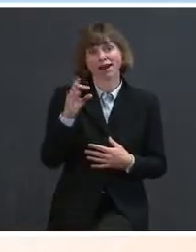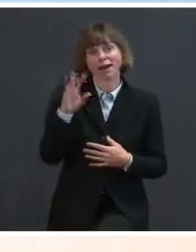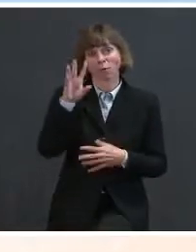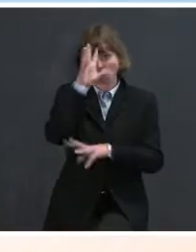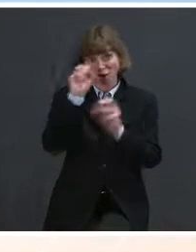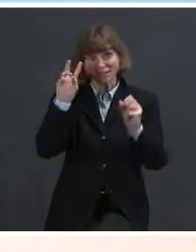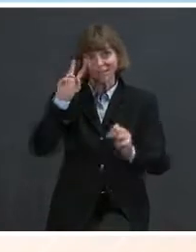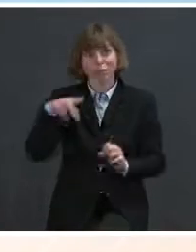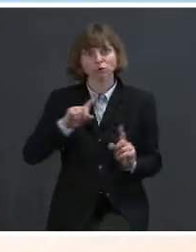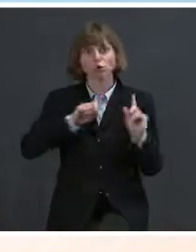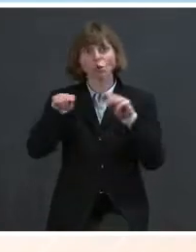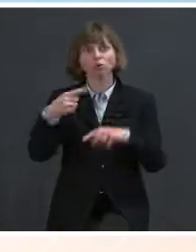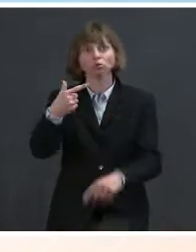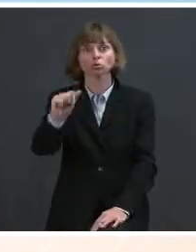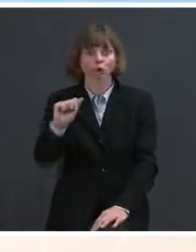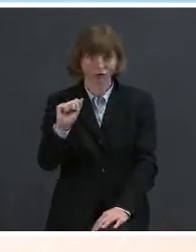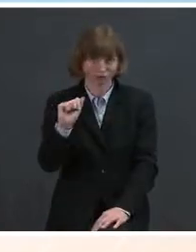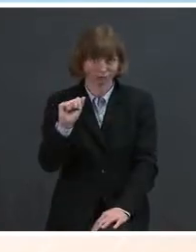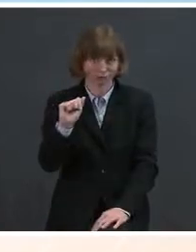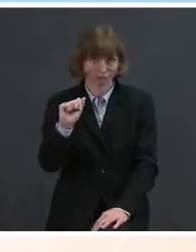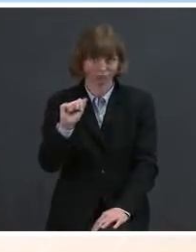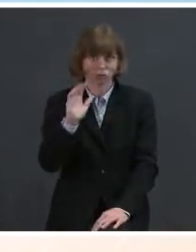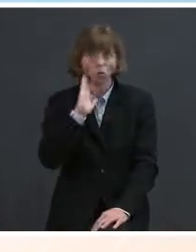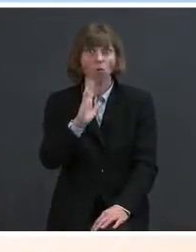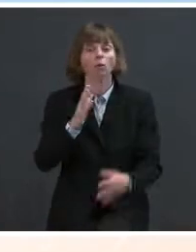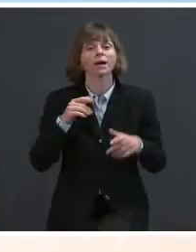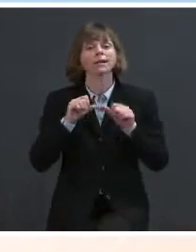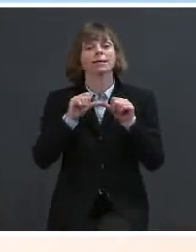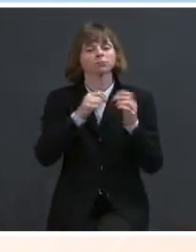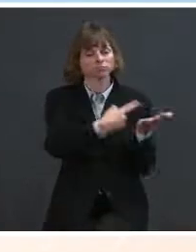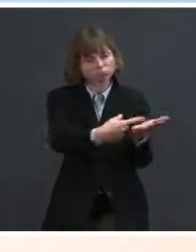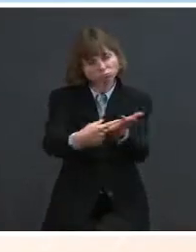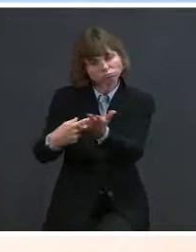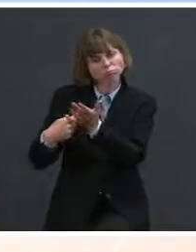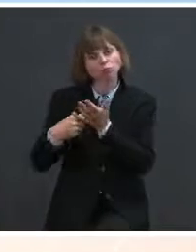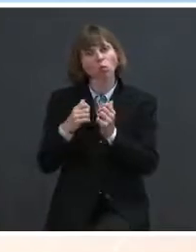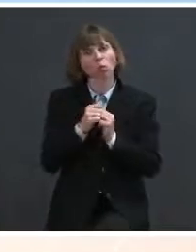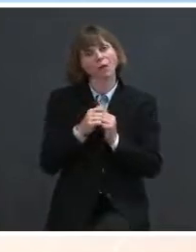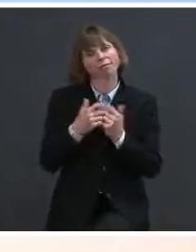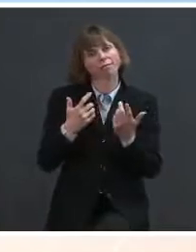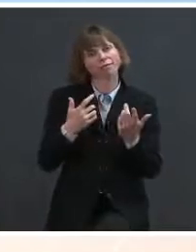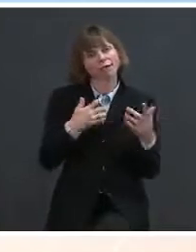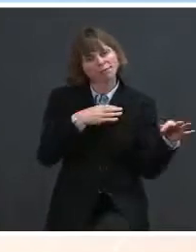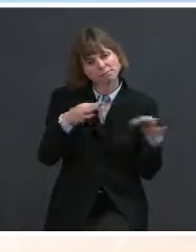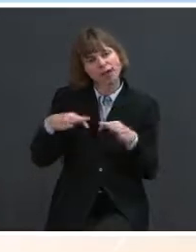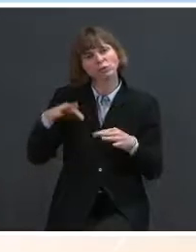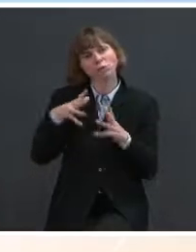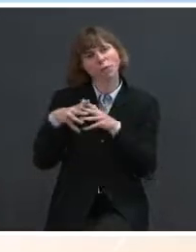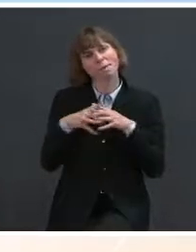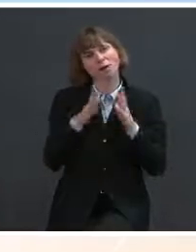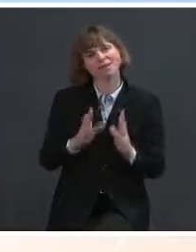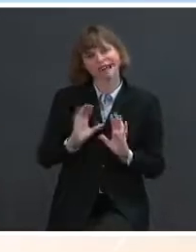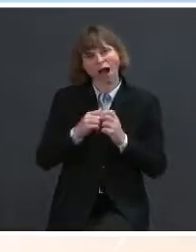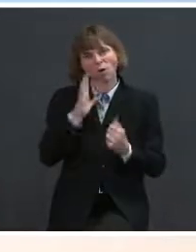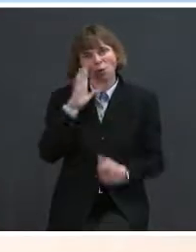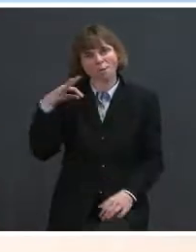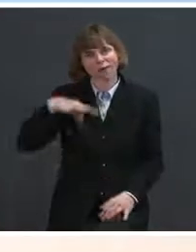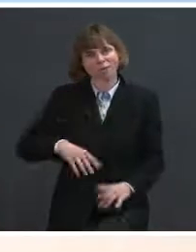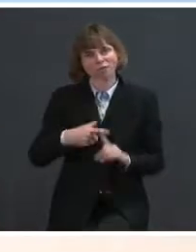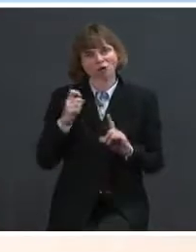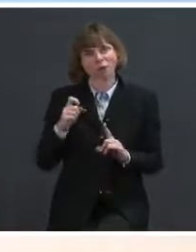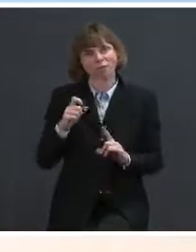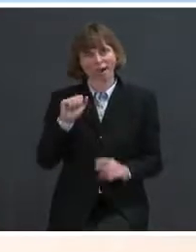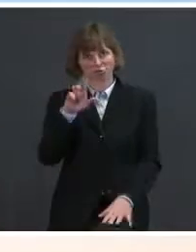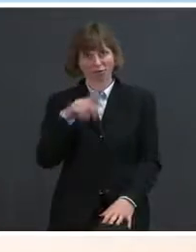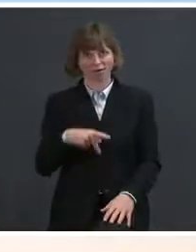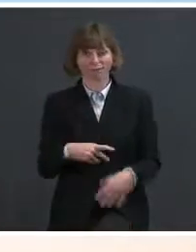travel to Georgia to continue engaging with Americans about how they will benefit from the rescue plan. Jonathan, go ahead. Thank you,